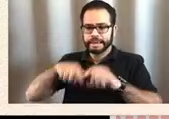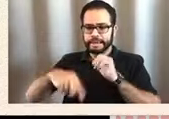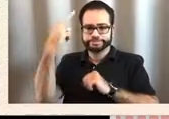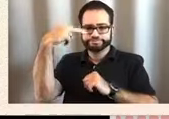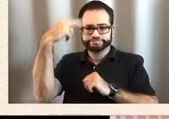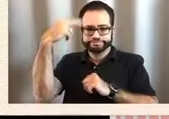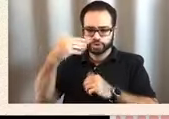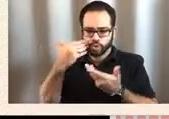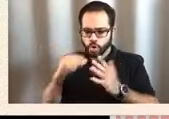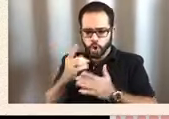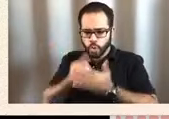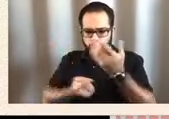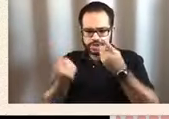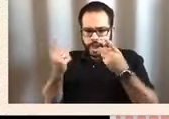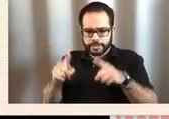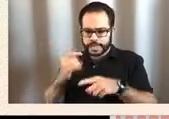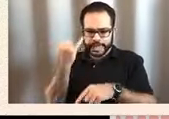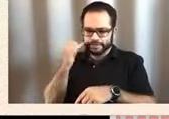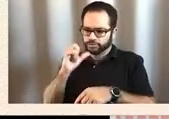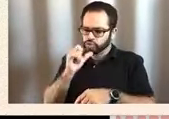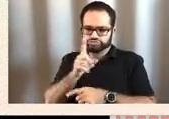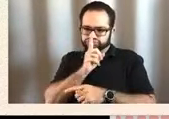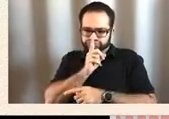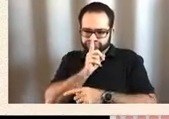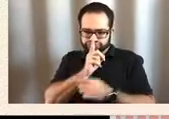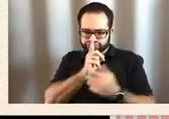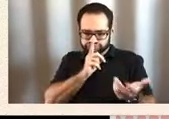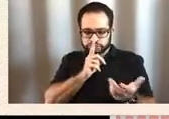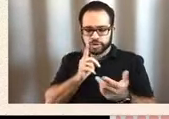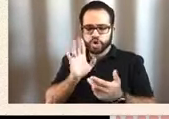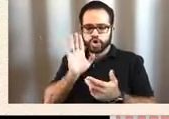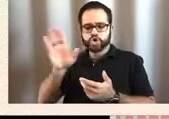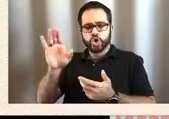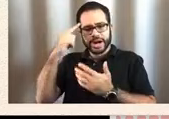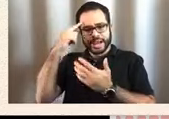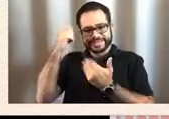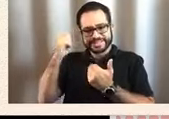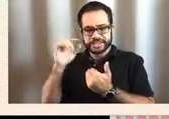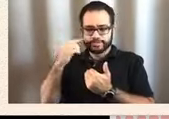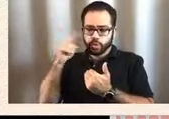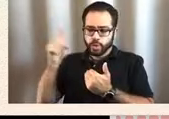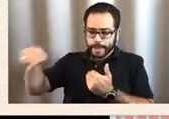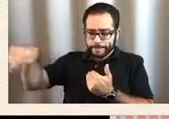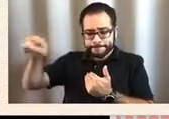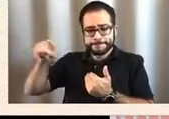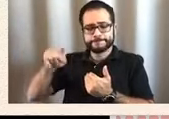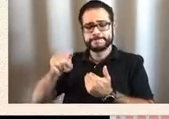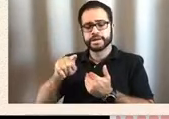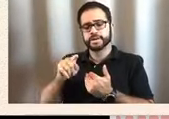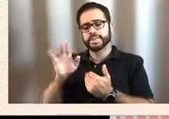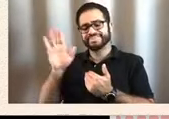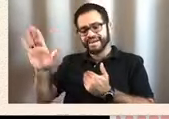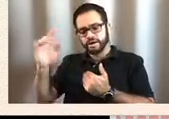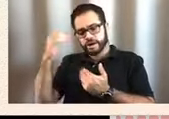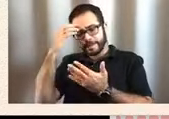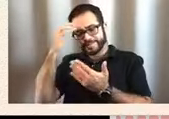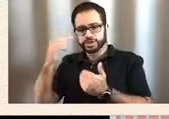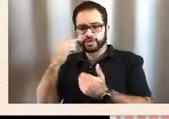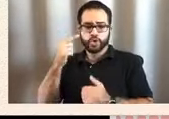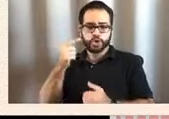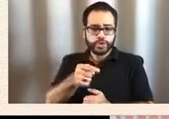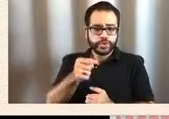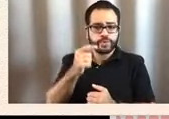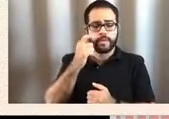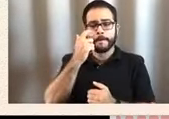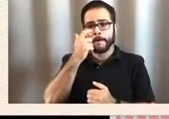your expectations of them, what your expectations are of them, and what their